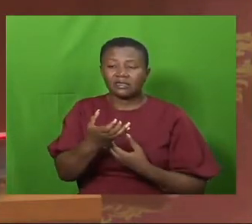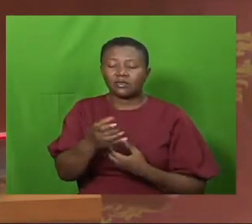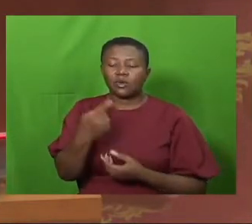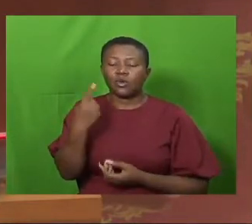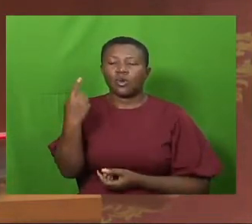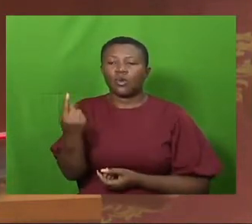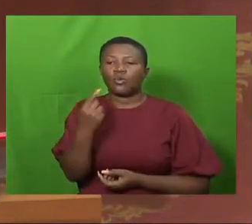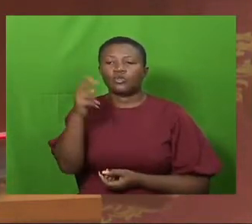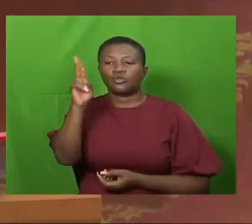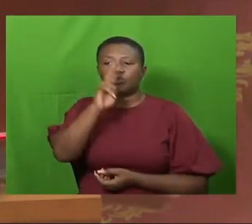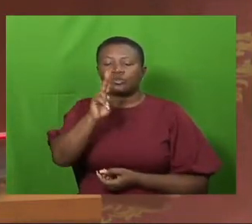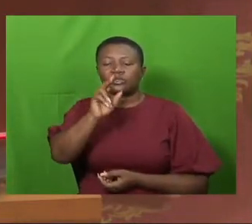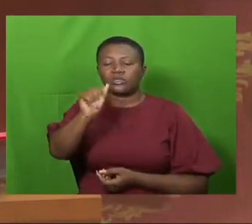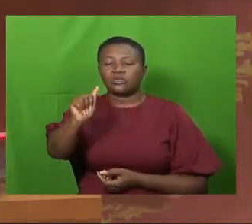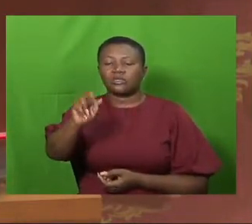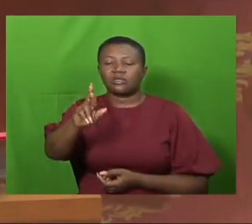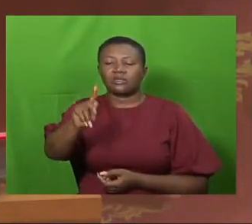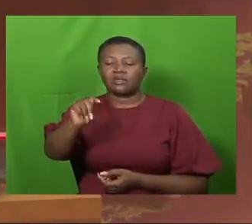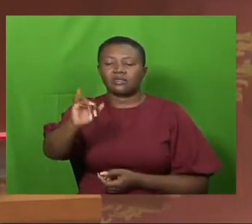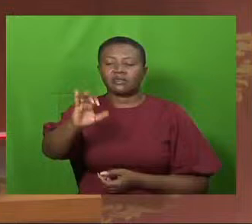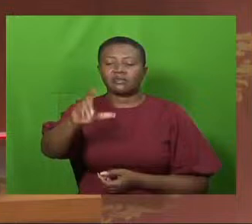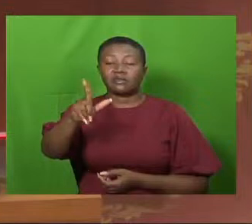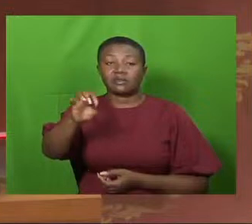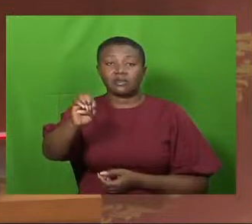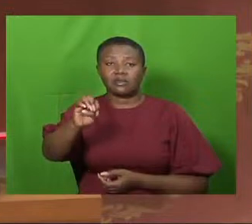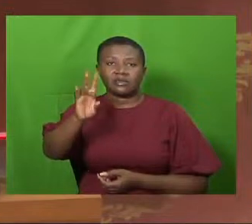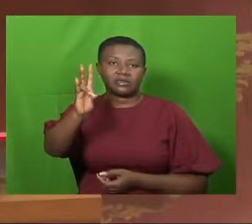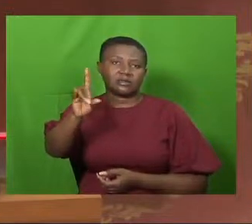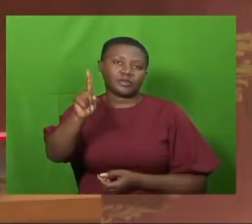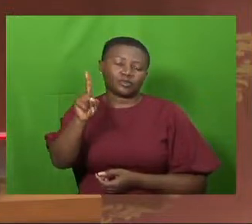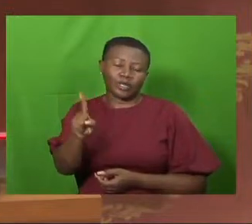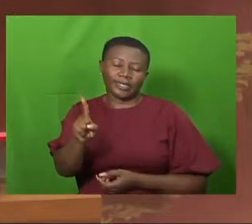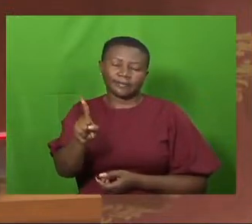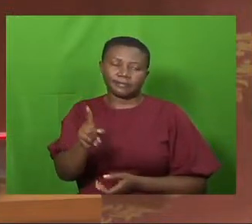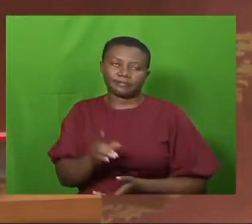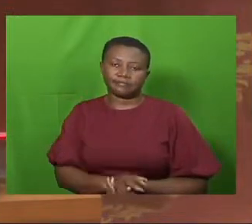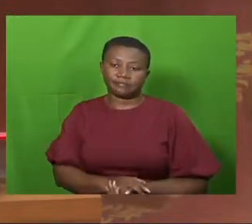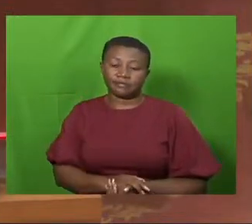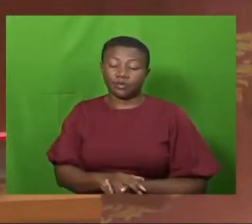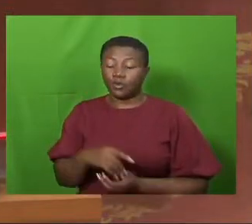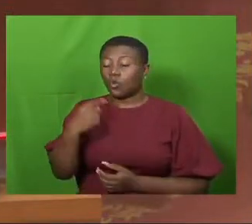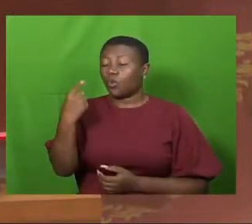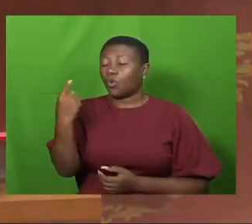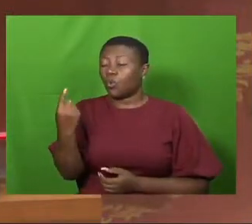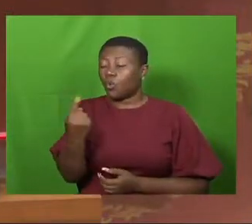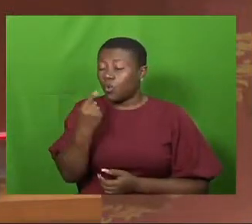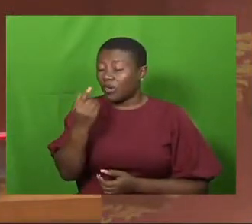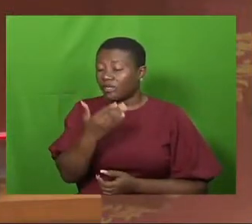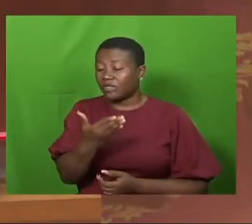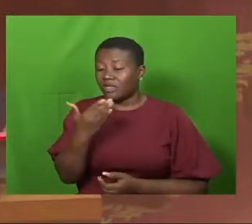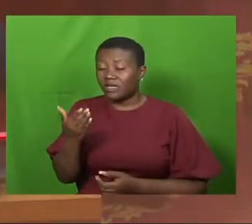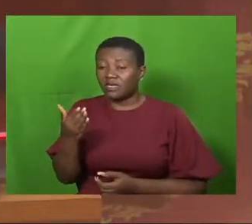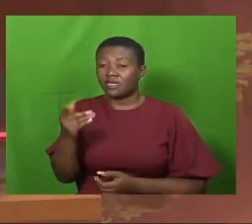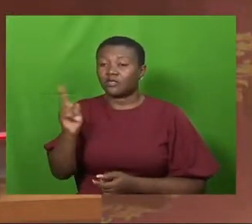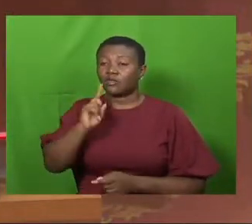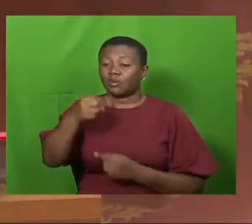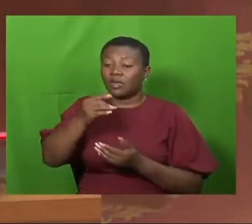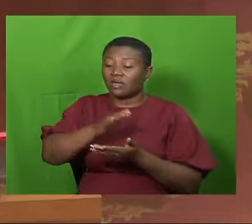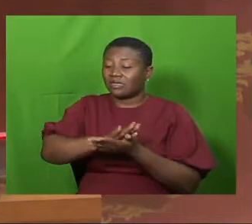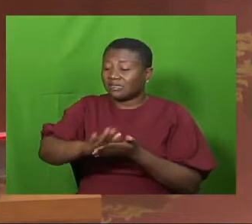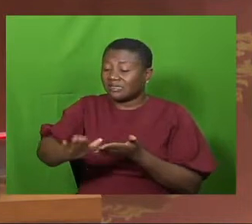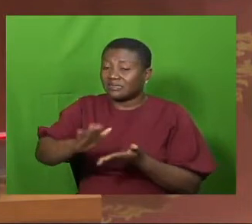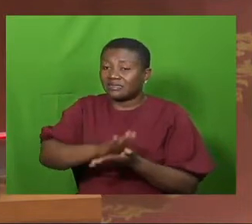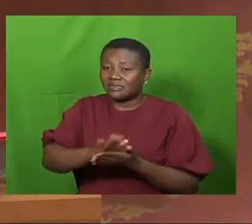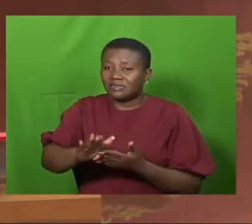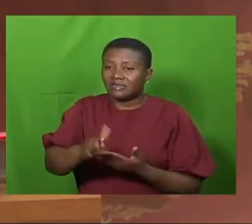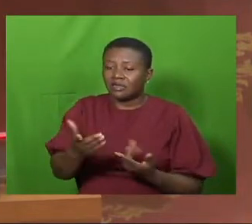71. The only thing they seem to be clear is the populist